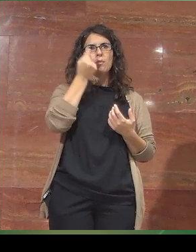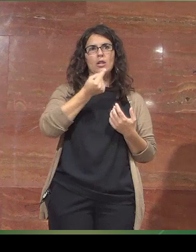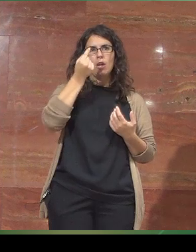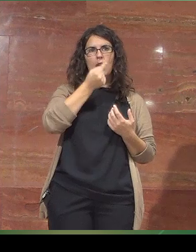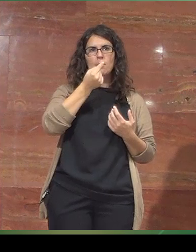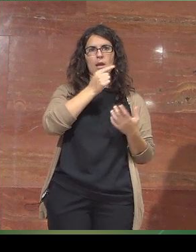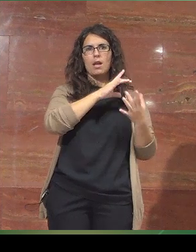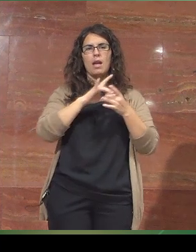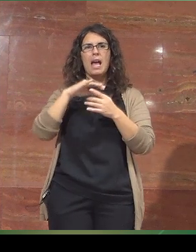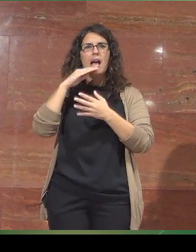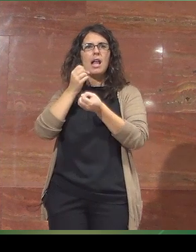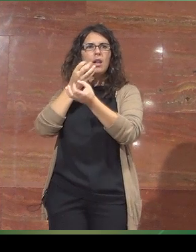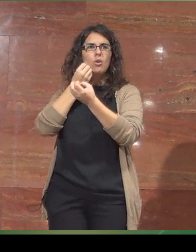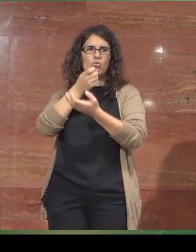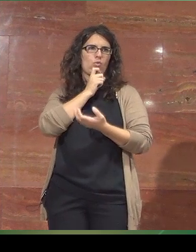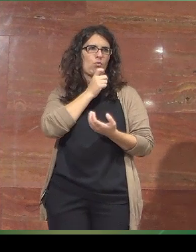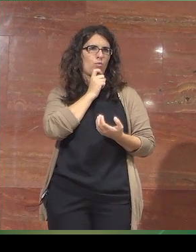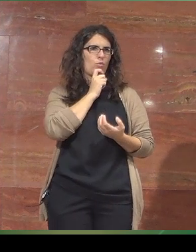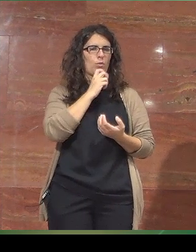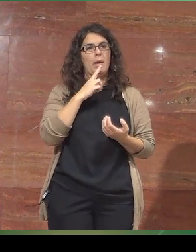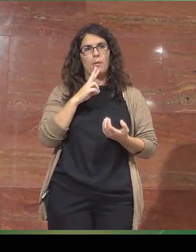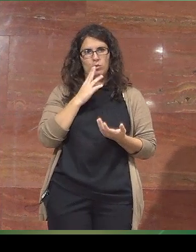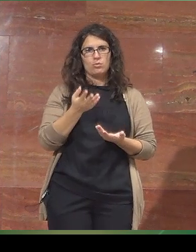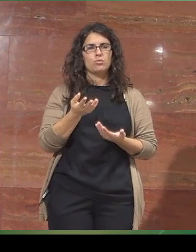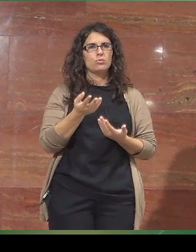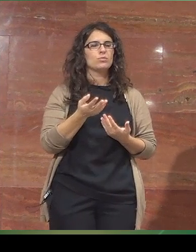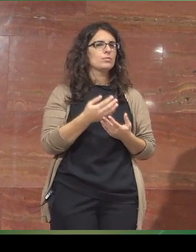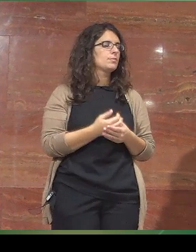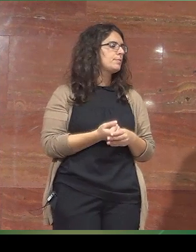How can you introduce also the pictogram in